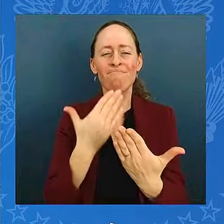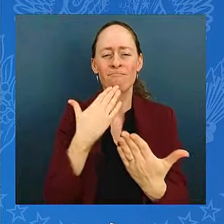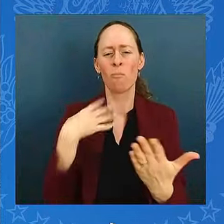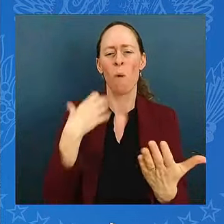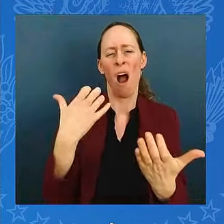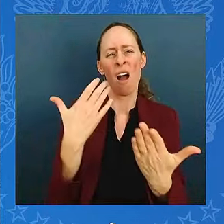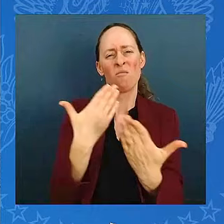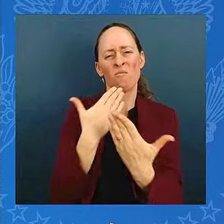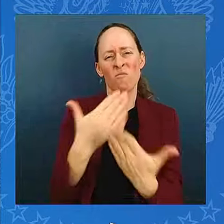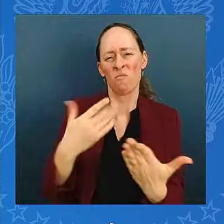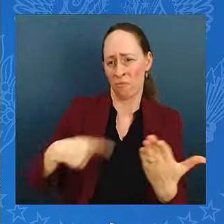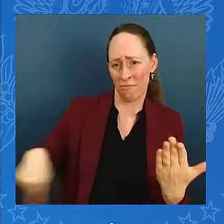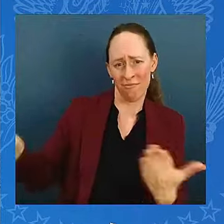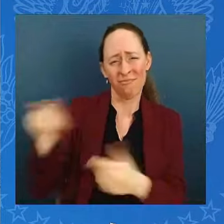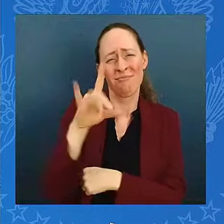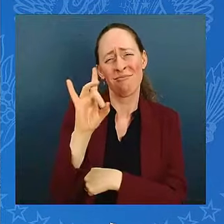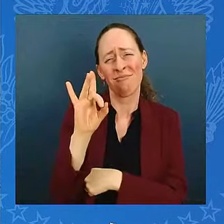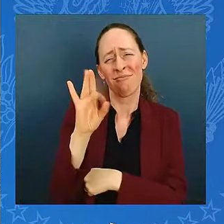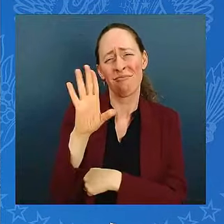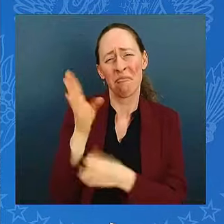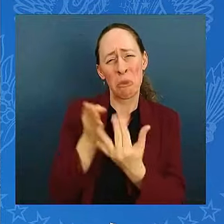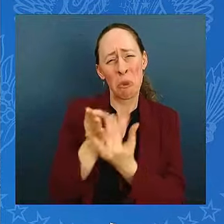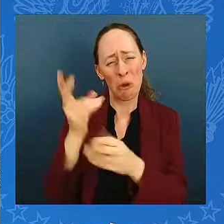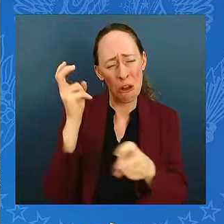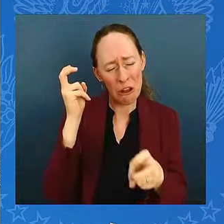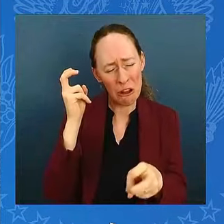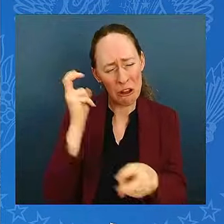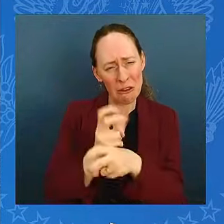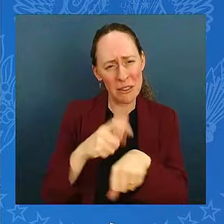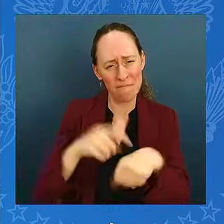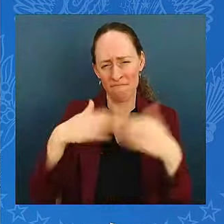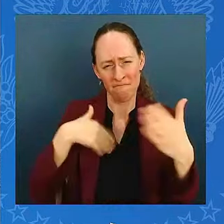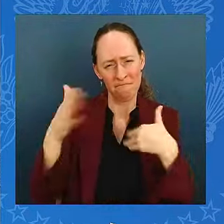enable us to be the champions standing here today.